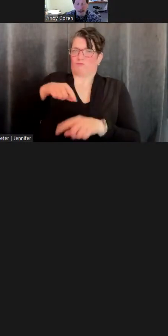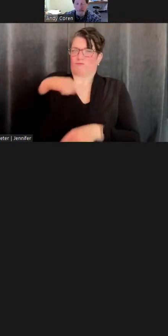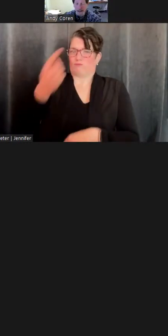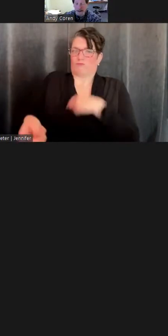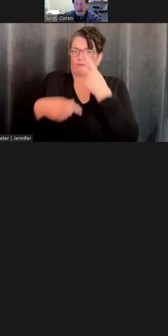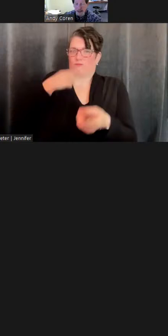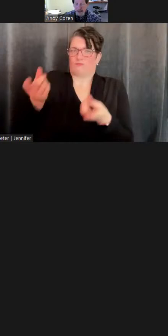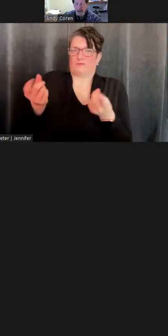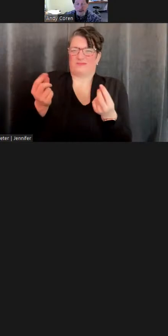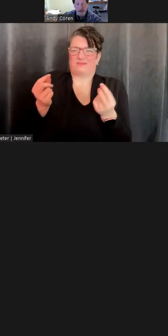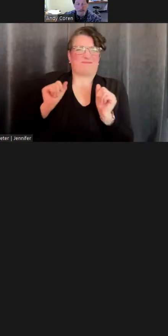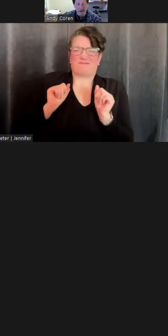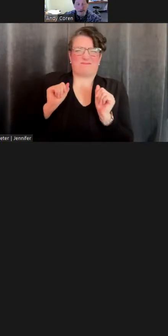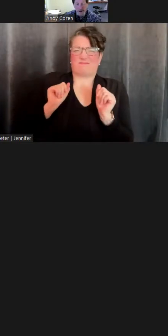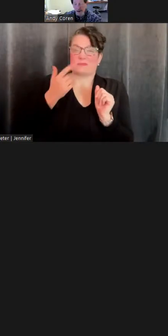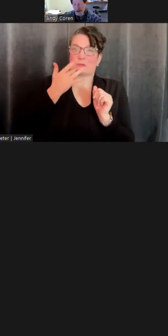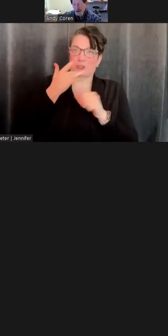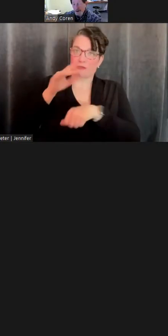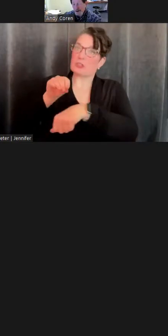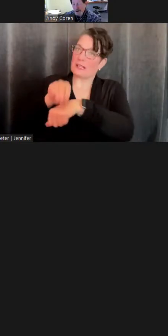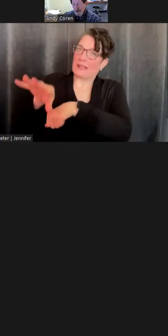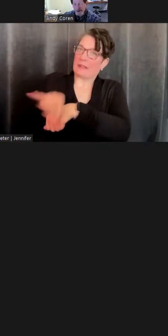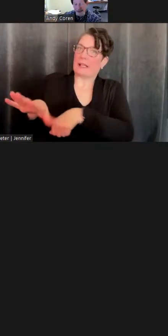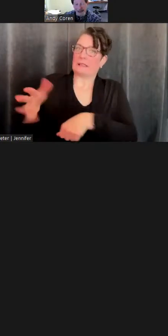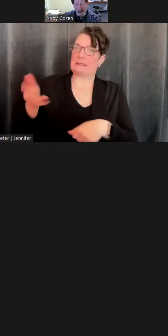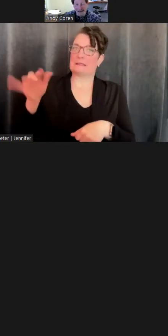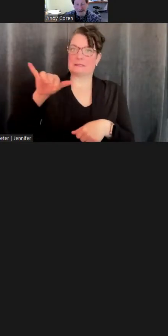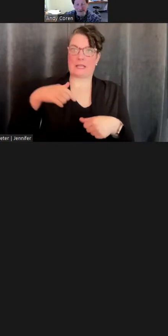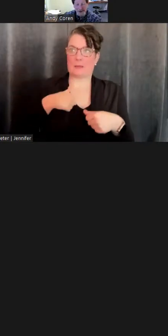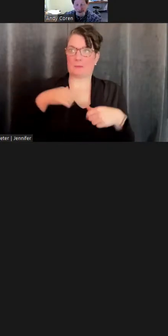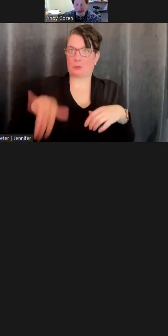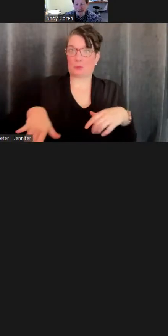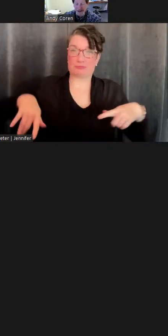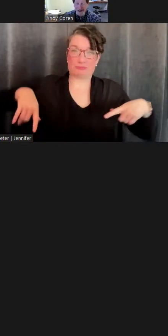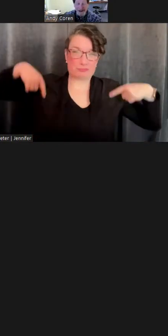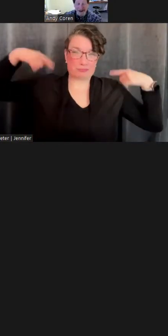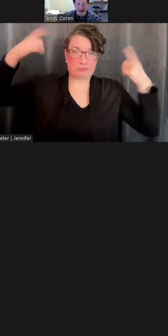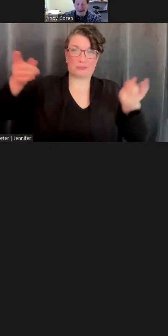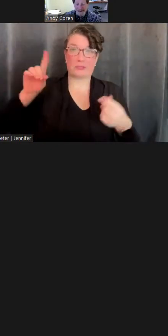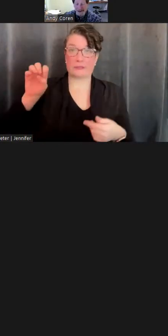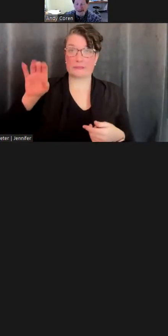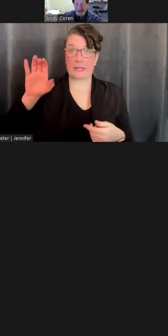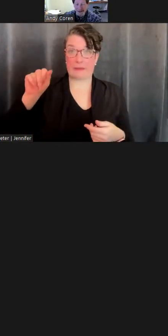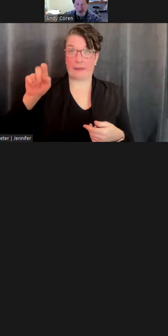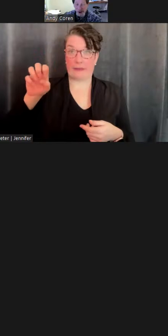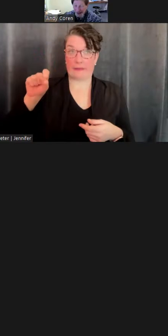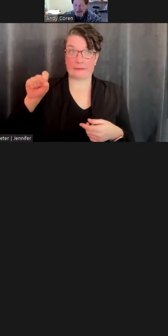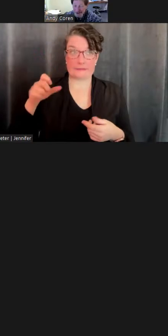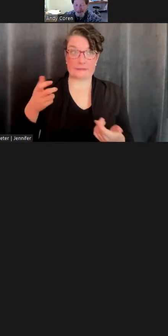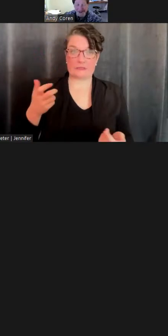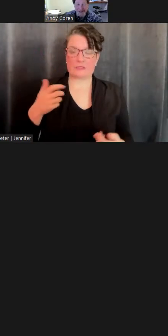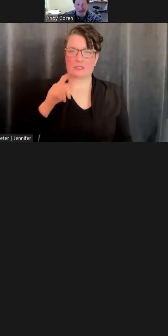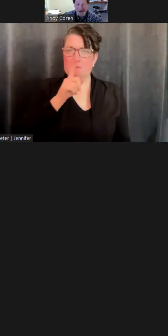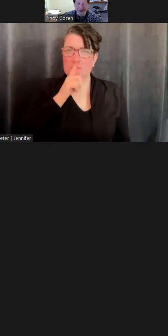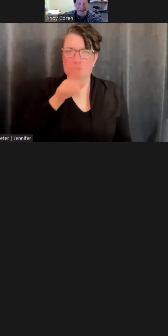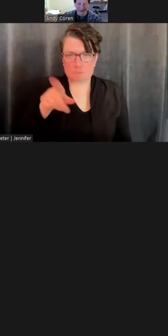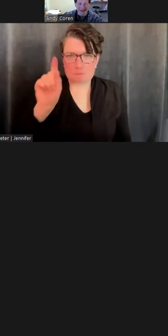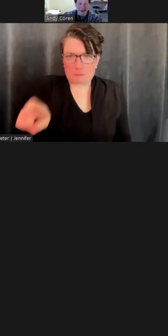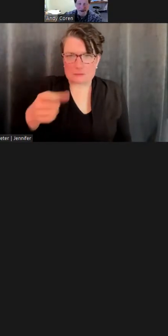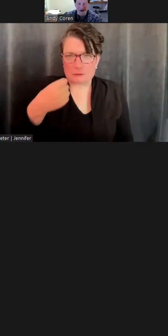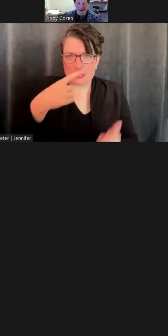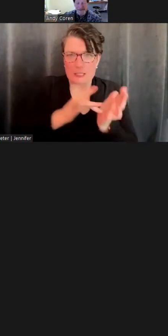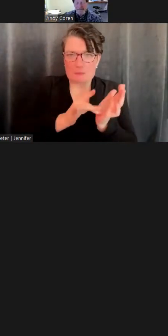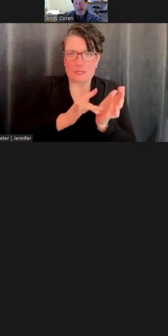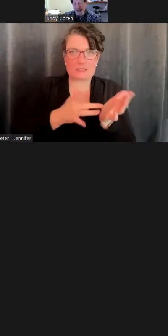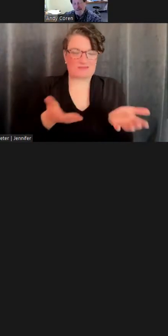offer advice, like I've done for for decades as a physician, not telling someone you have to take this pill. That it